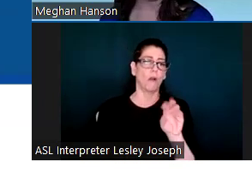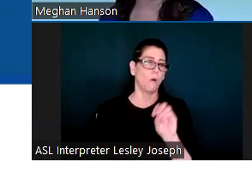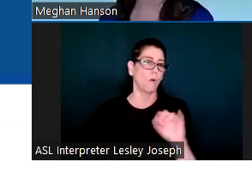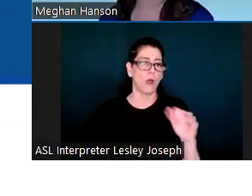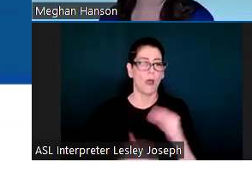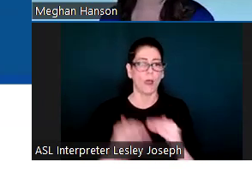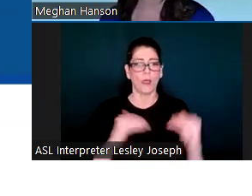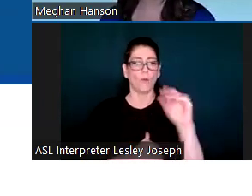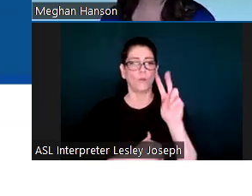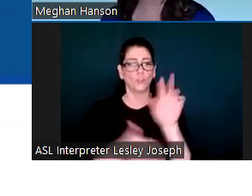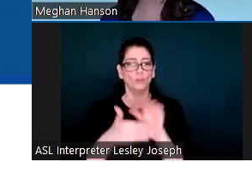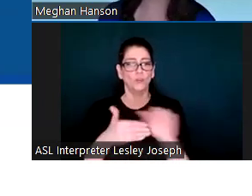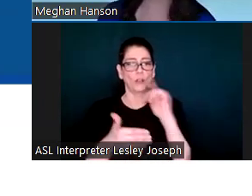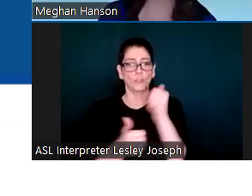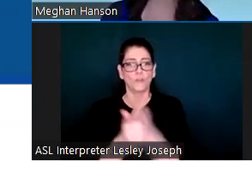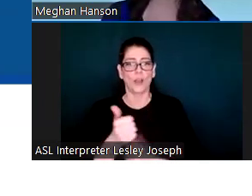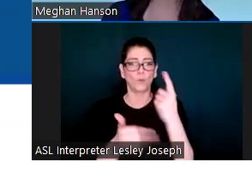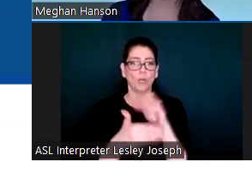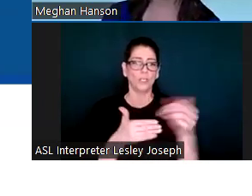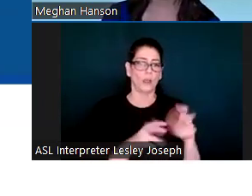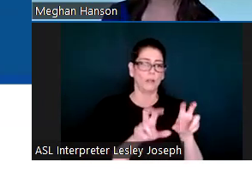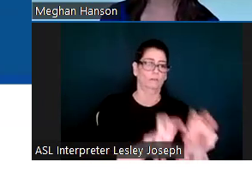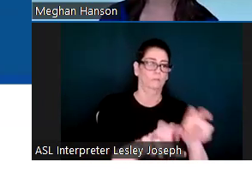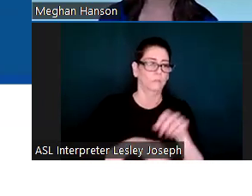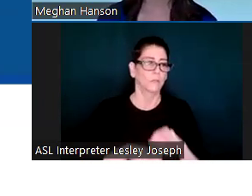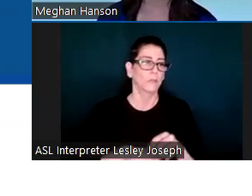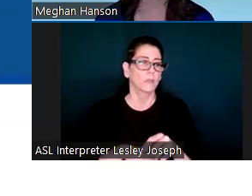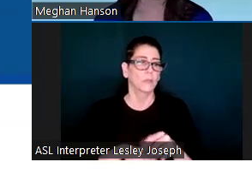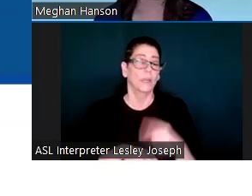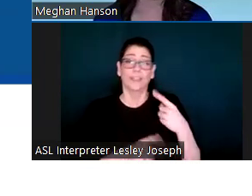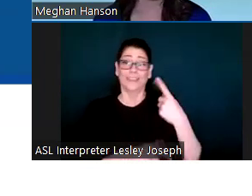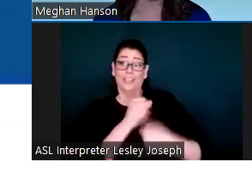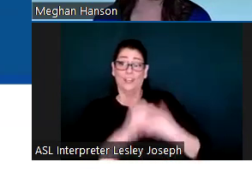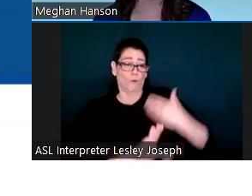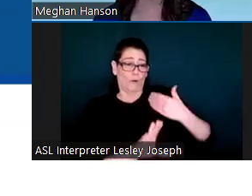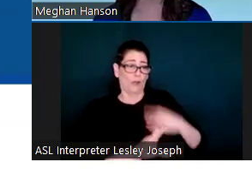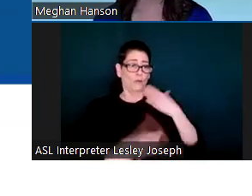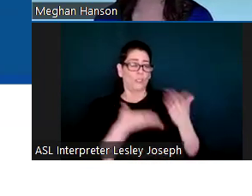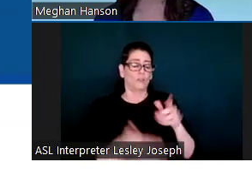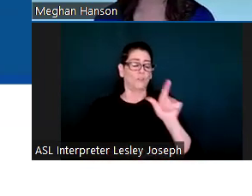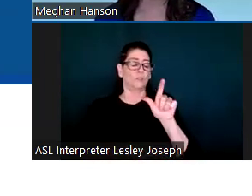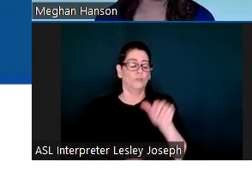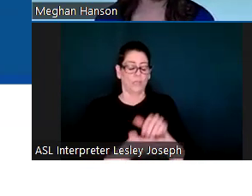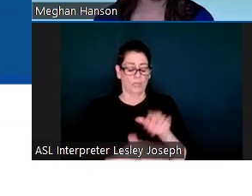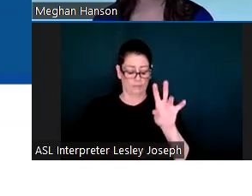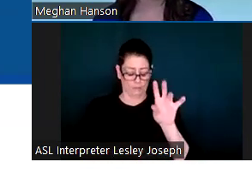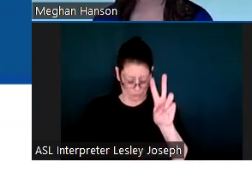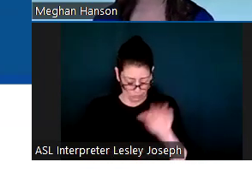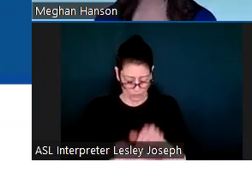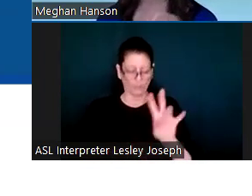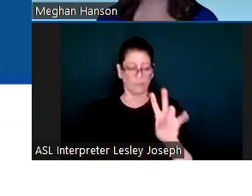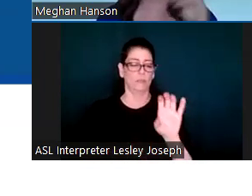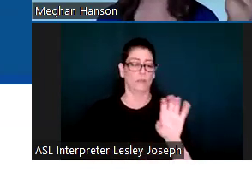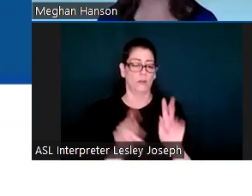program. Something I want to point out is the year before, we actually served 2,700 people, a little over 2,700, and